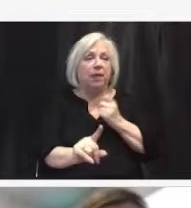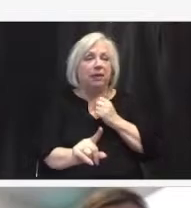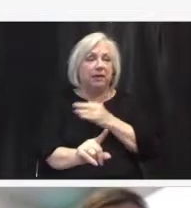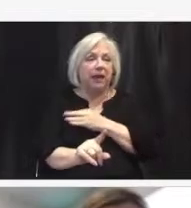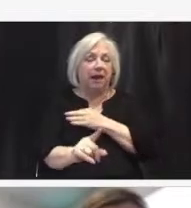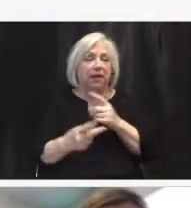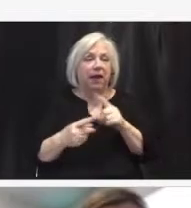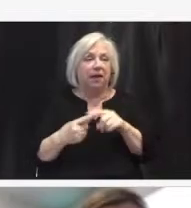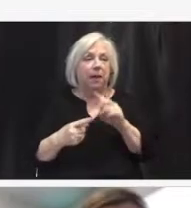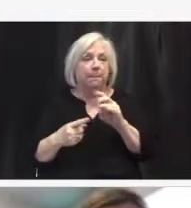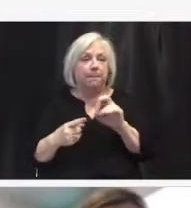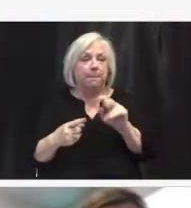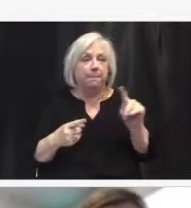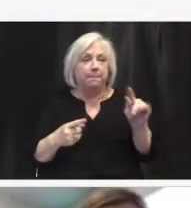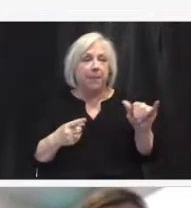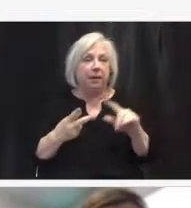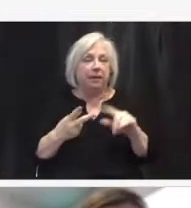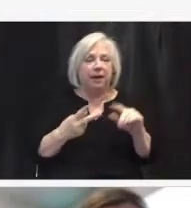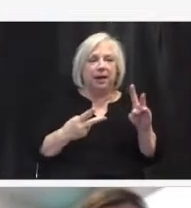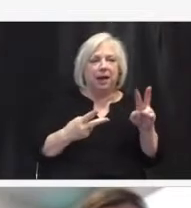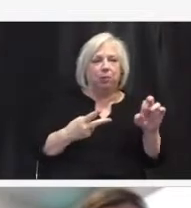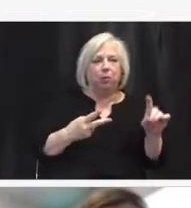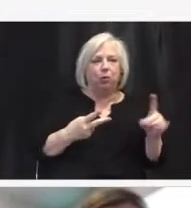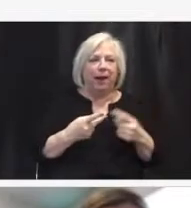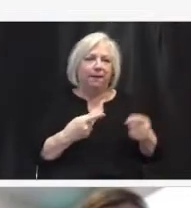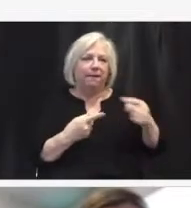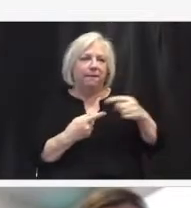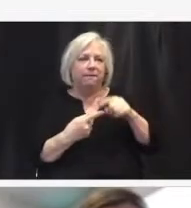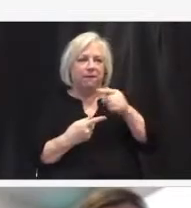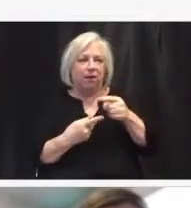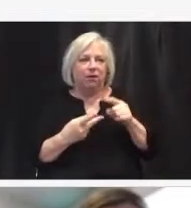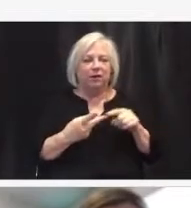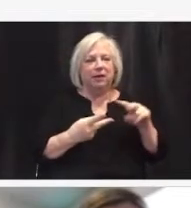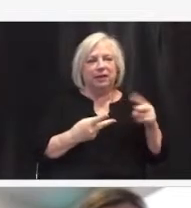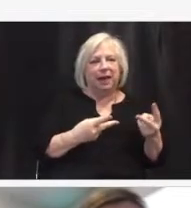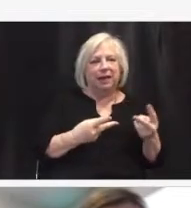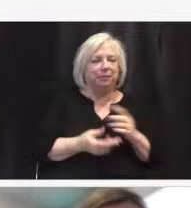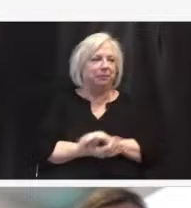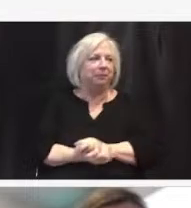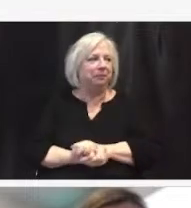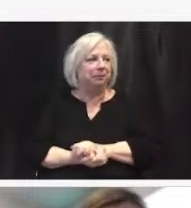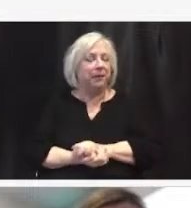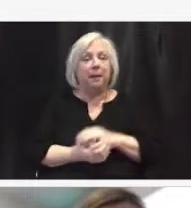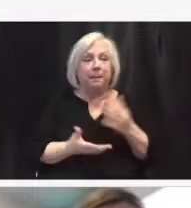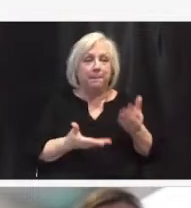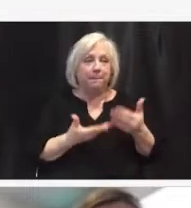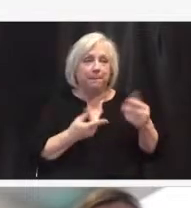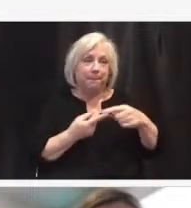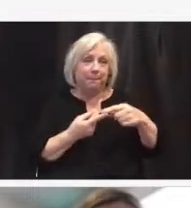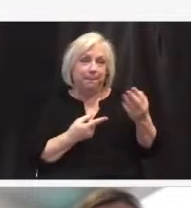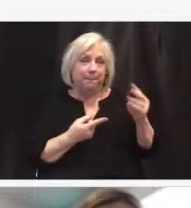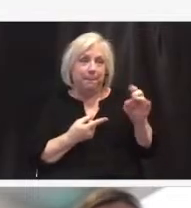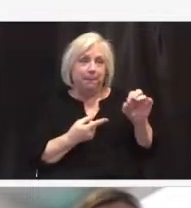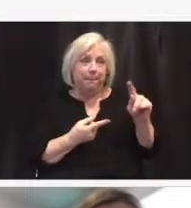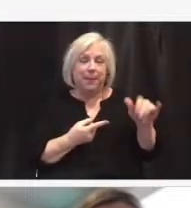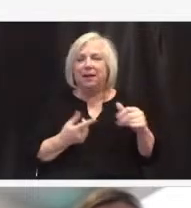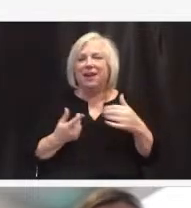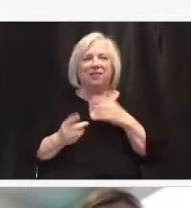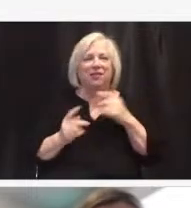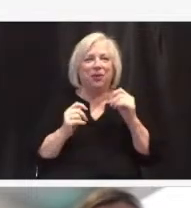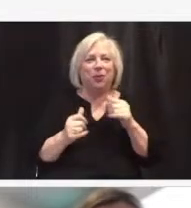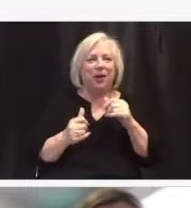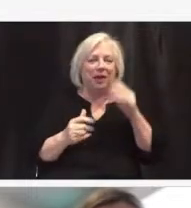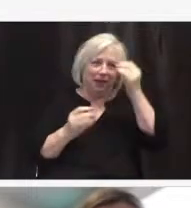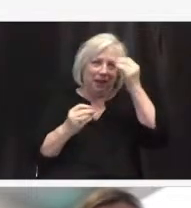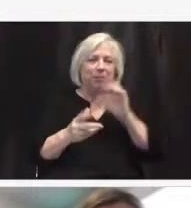have Monty and Brad. I'm going to let Monty go first, and then Brad, you can give your update. Monty, if you will. I just have a real quick